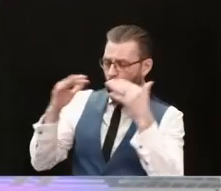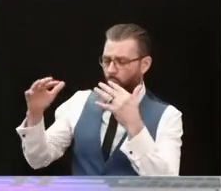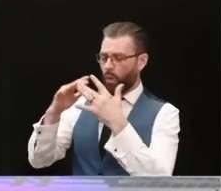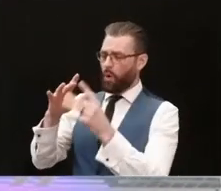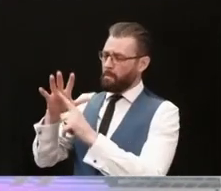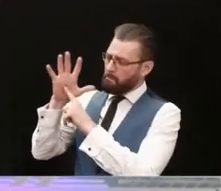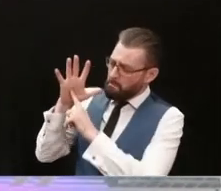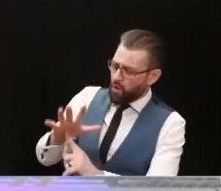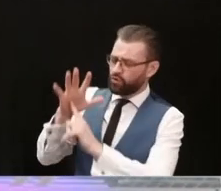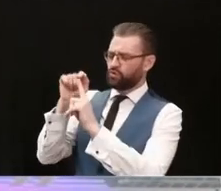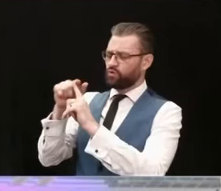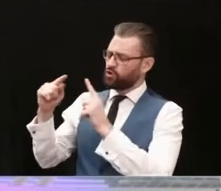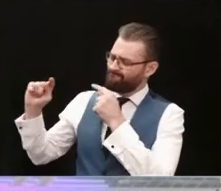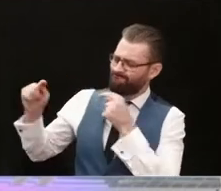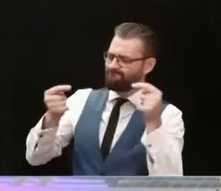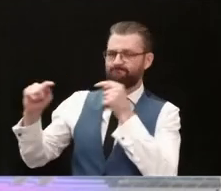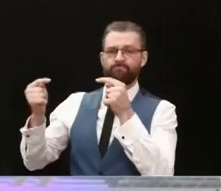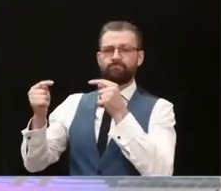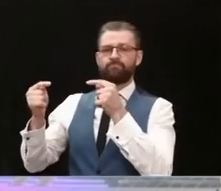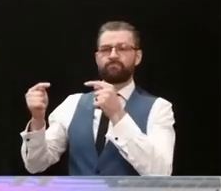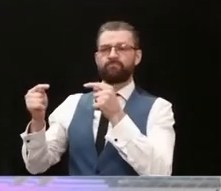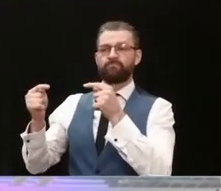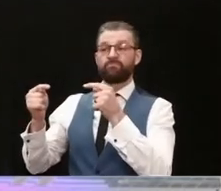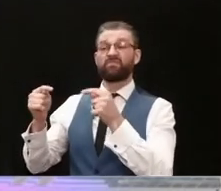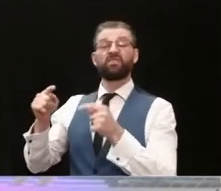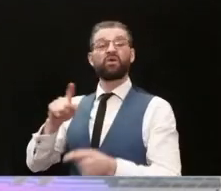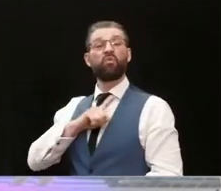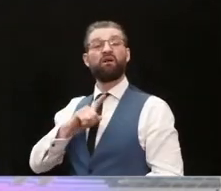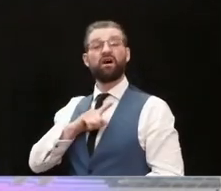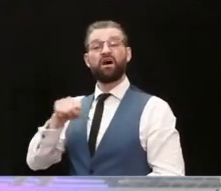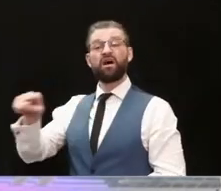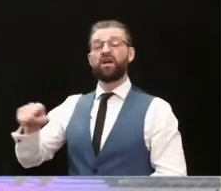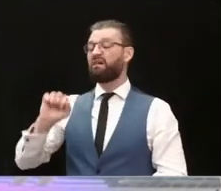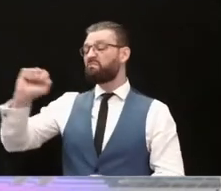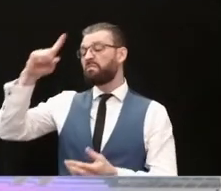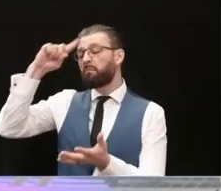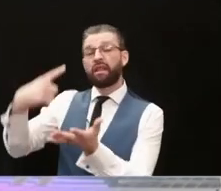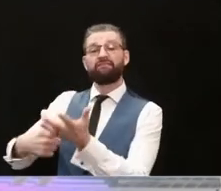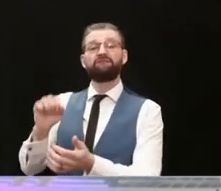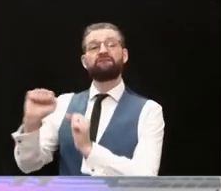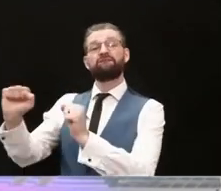and conflict in the name of an ideology.